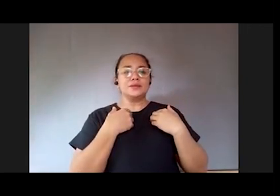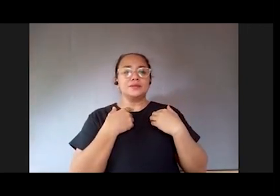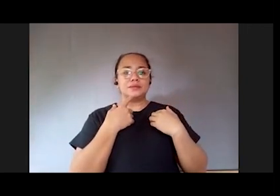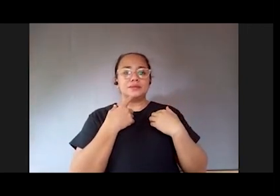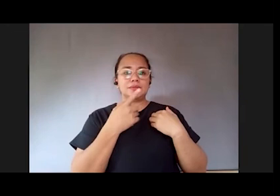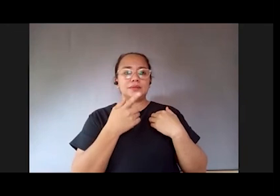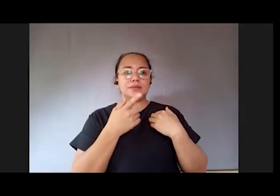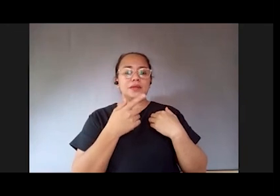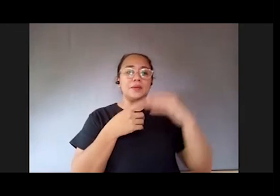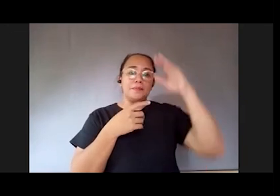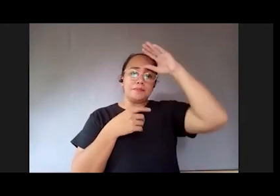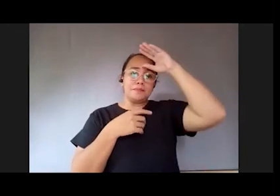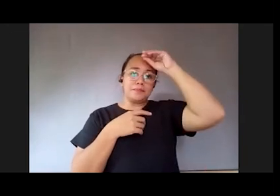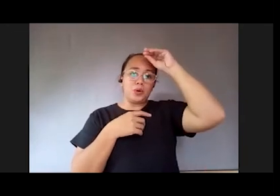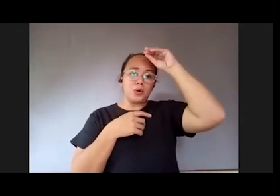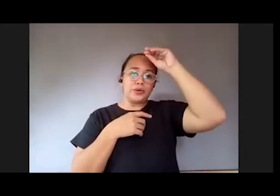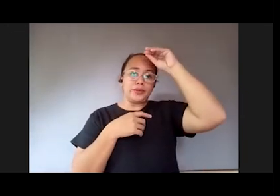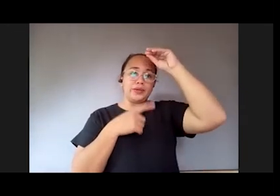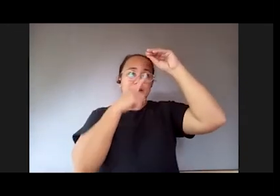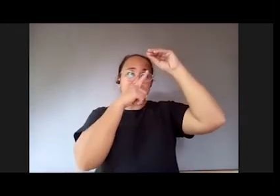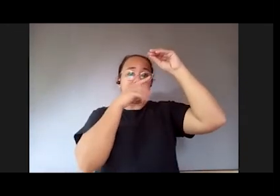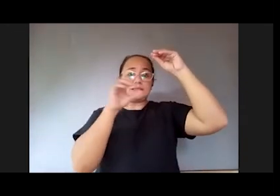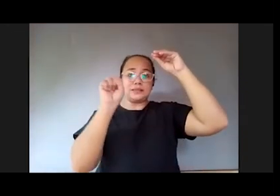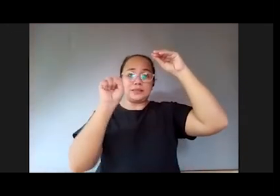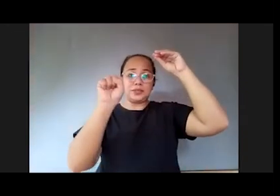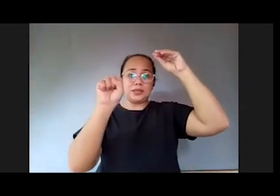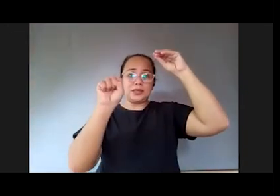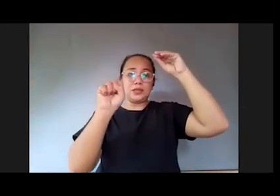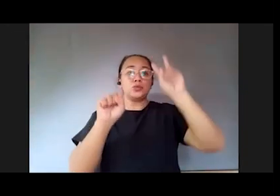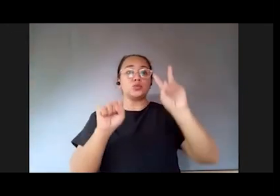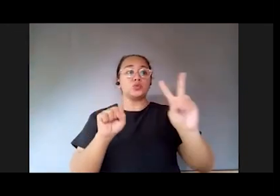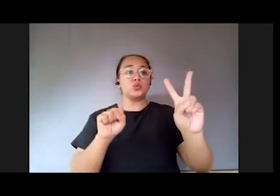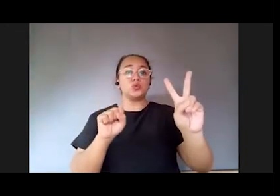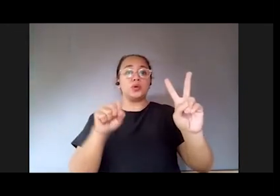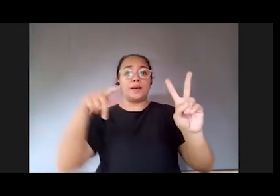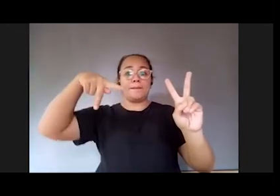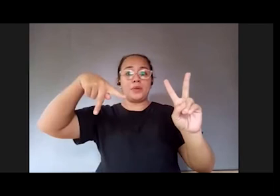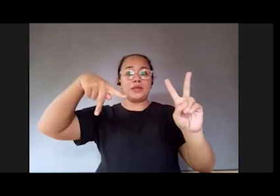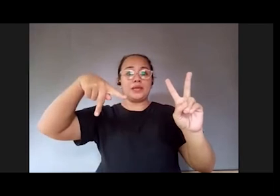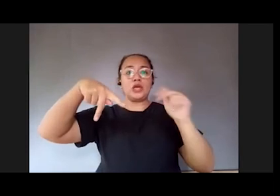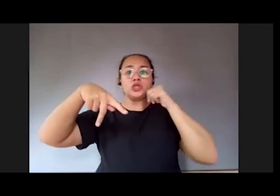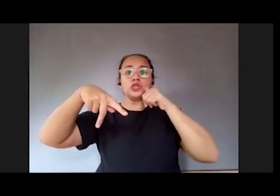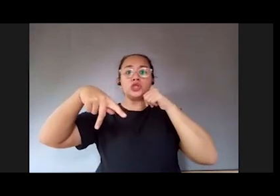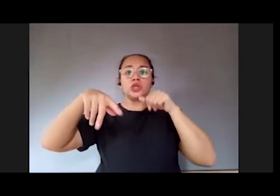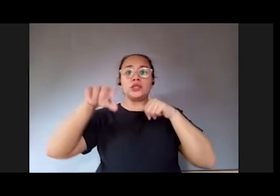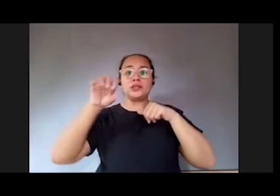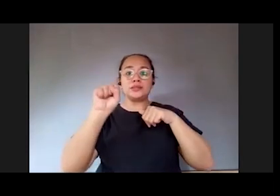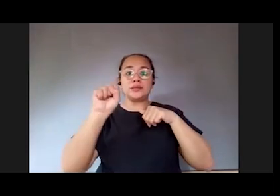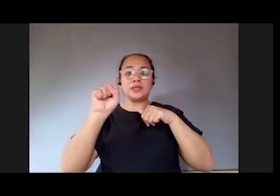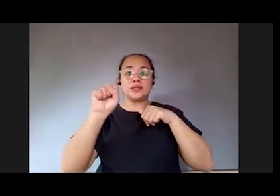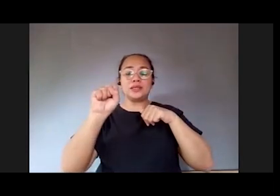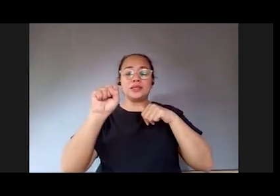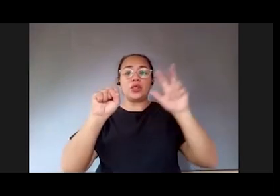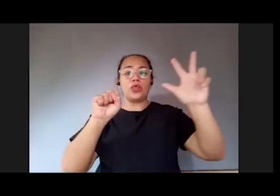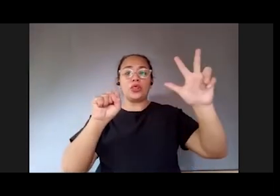boys is subject, two is predicate, girls is subject, three is